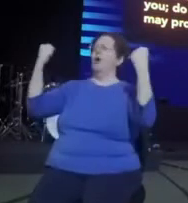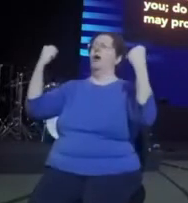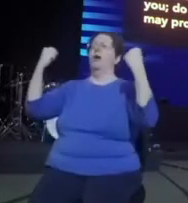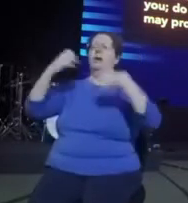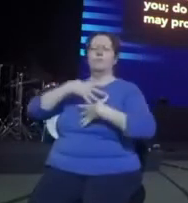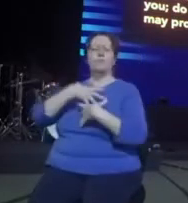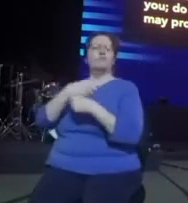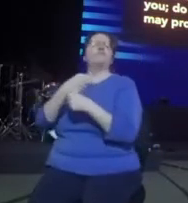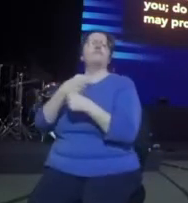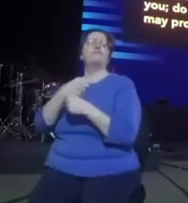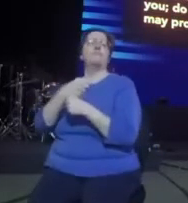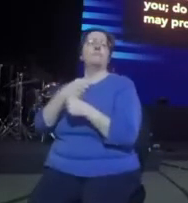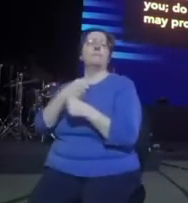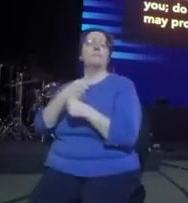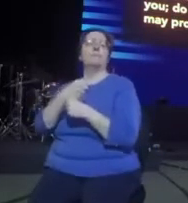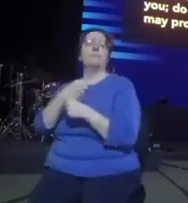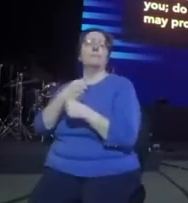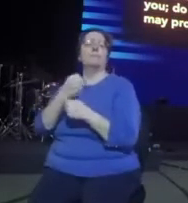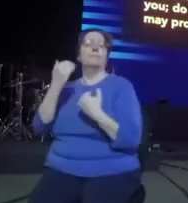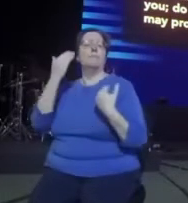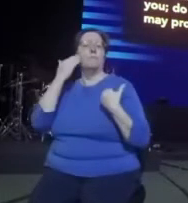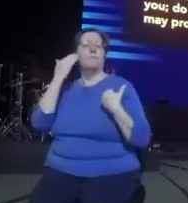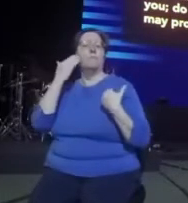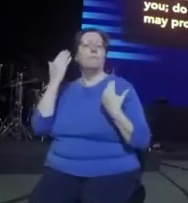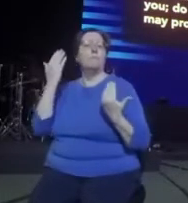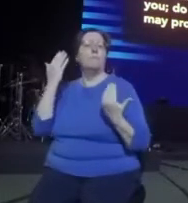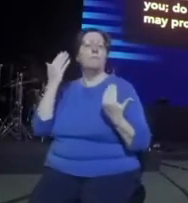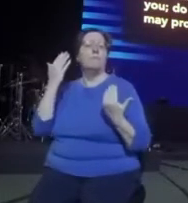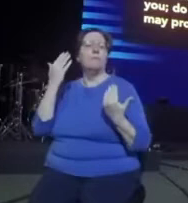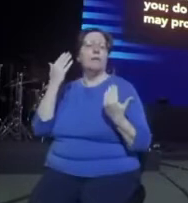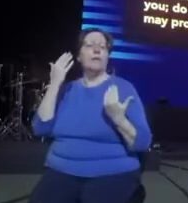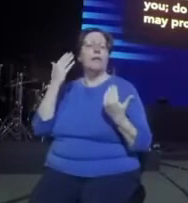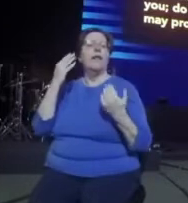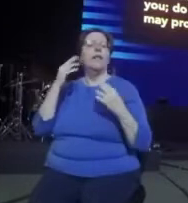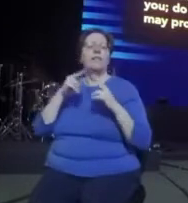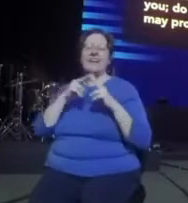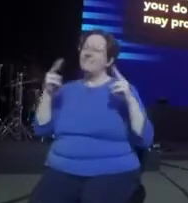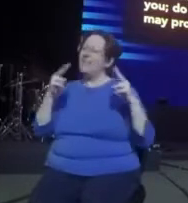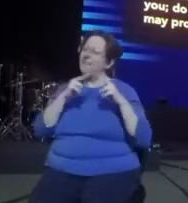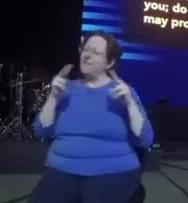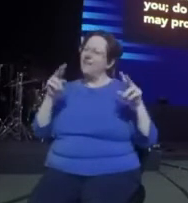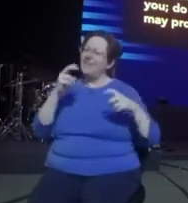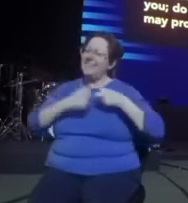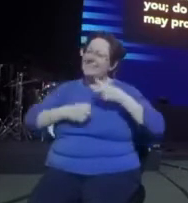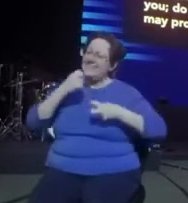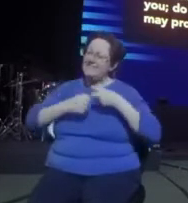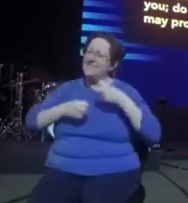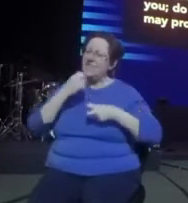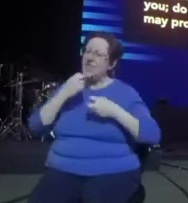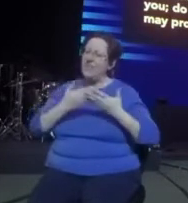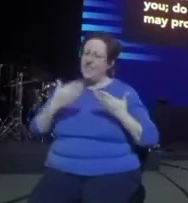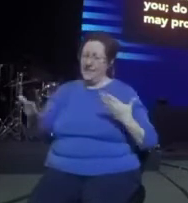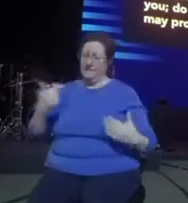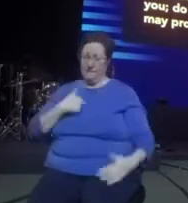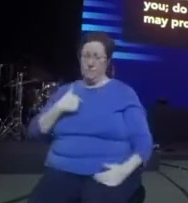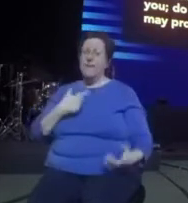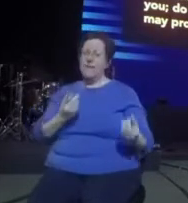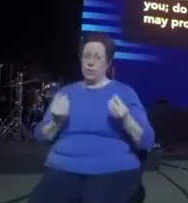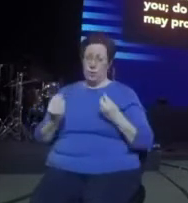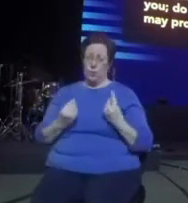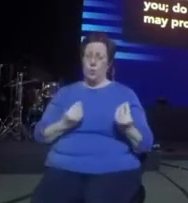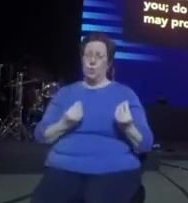and very courageous, that is a very difficult thing for me to do